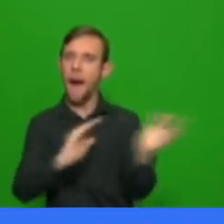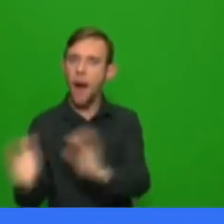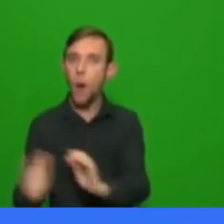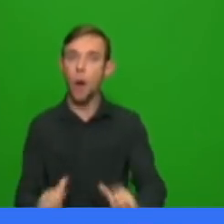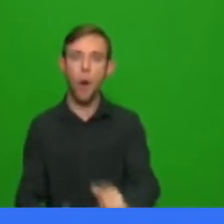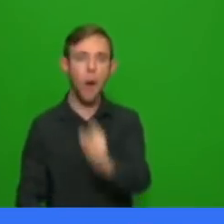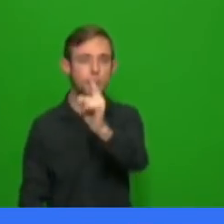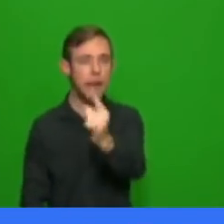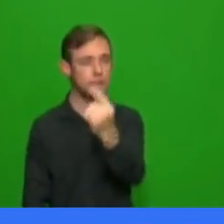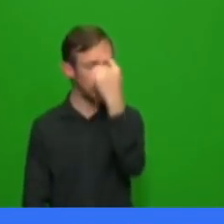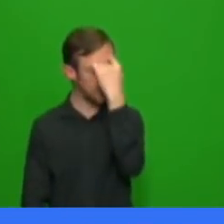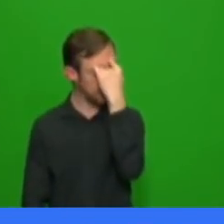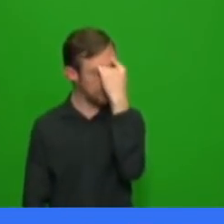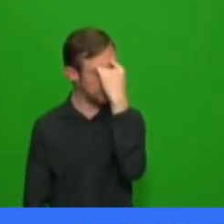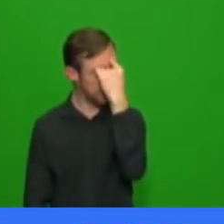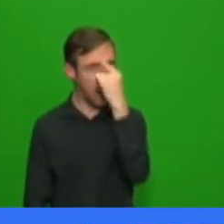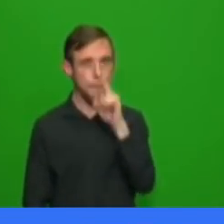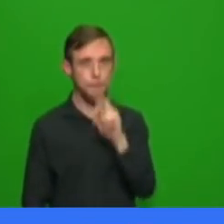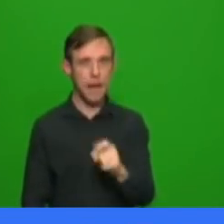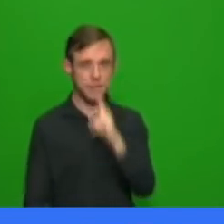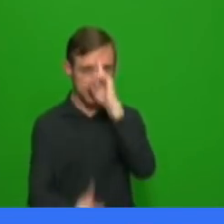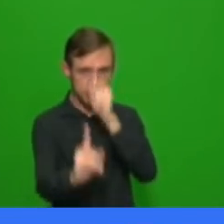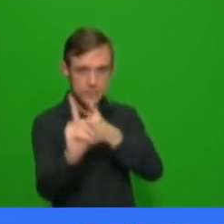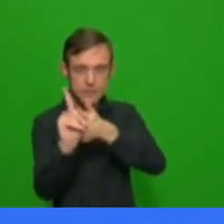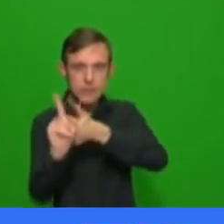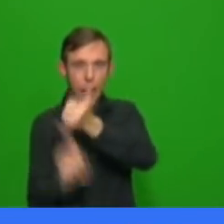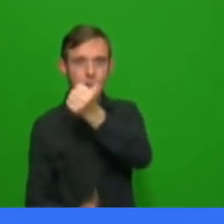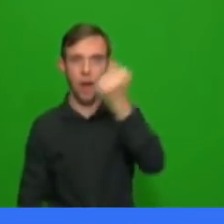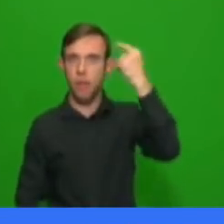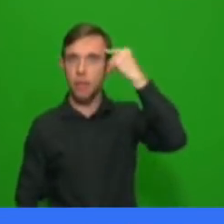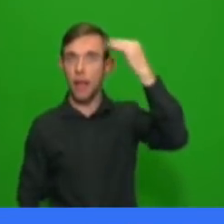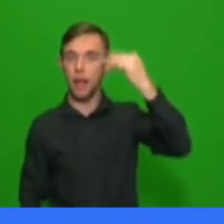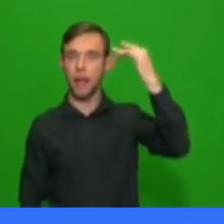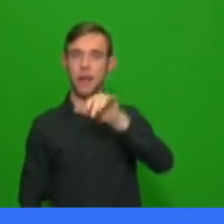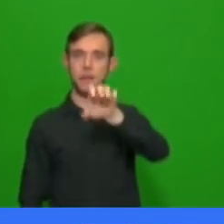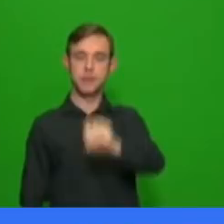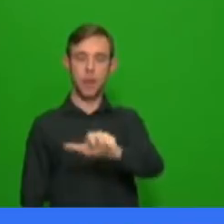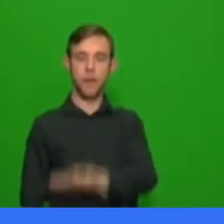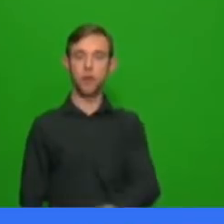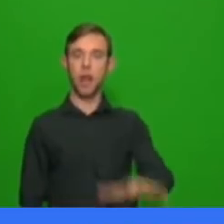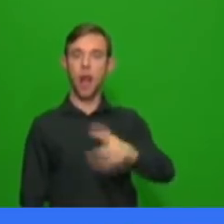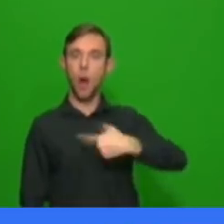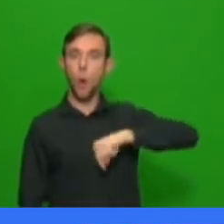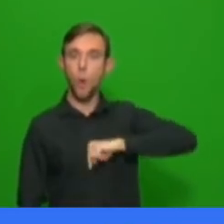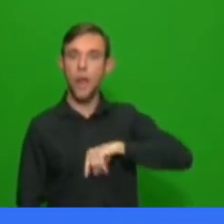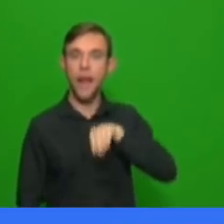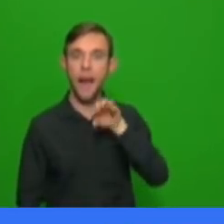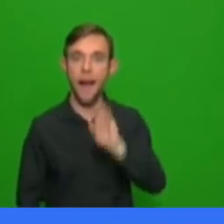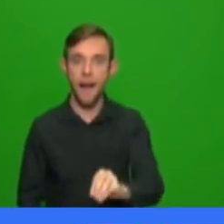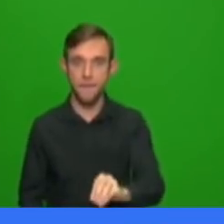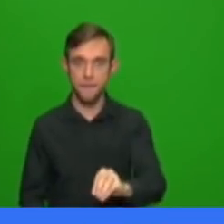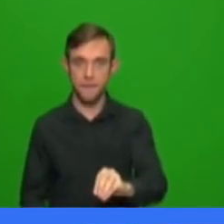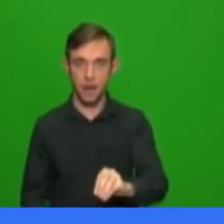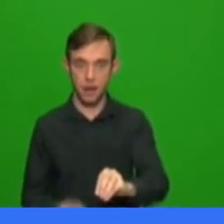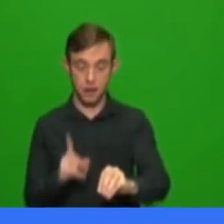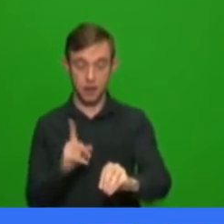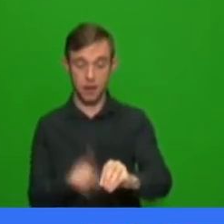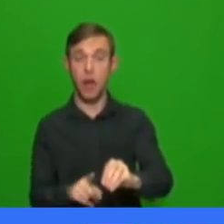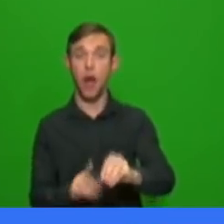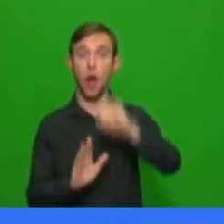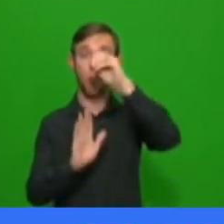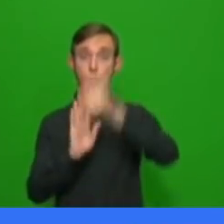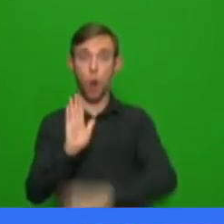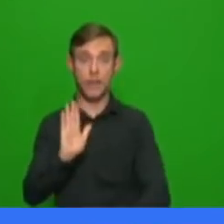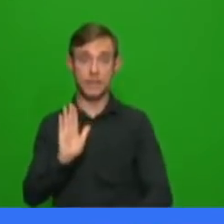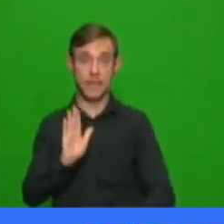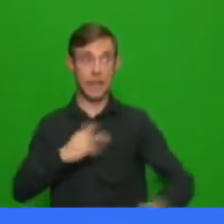you've got to ask yourself, for a country that has got a policy of a floating exchange rate, do